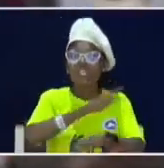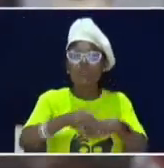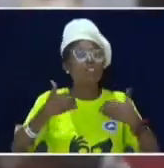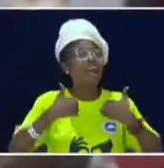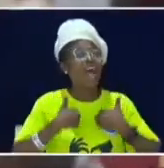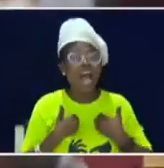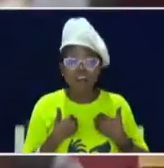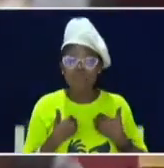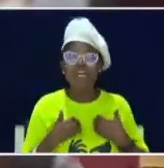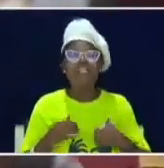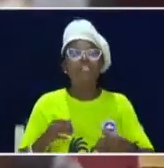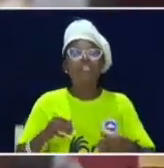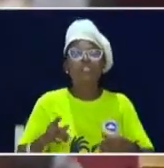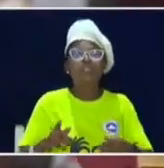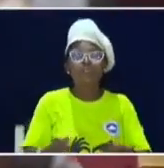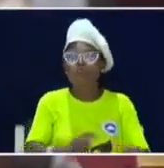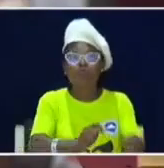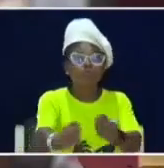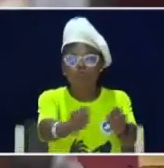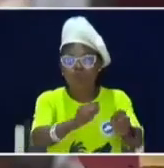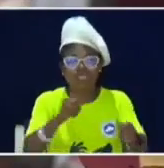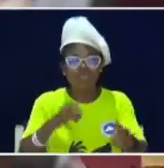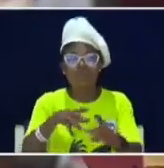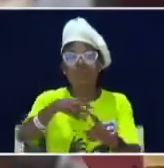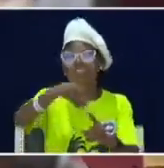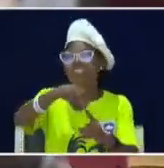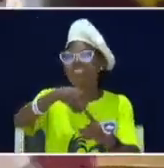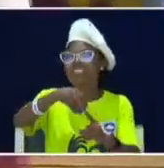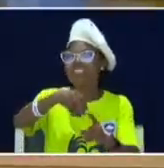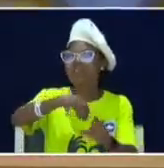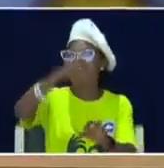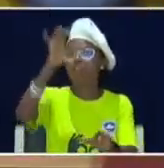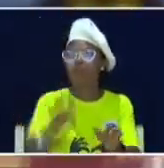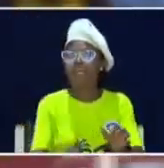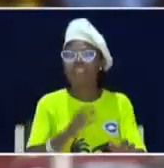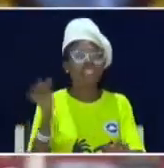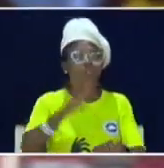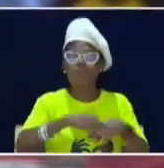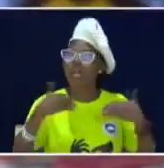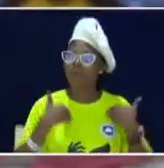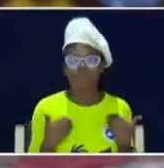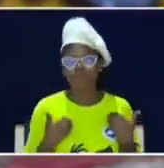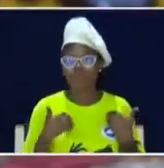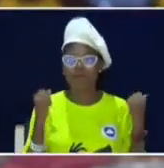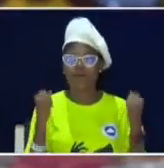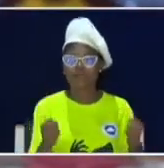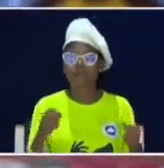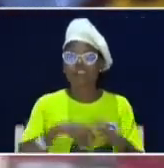weight. Even demons had fortified themselves to be better than your Christianity.